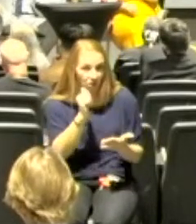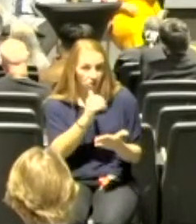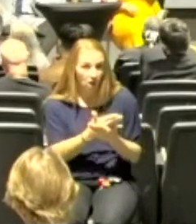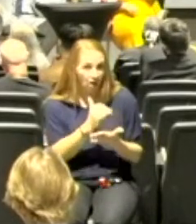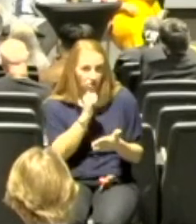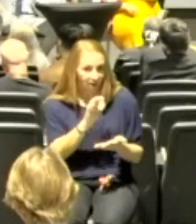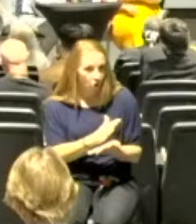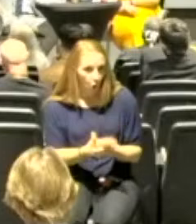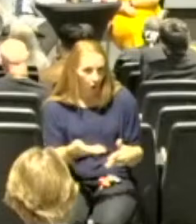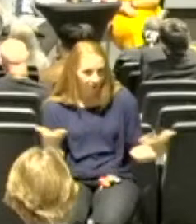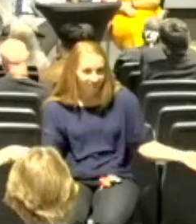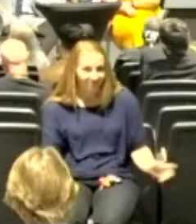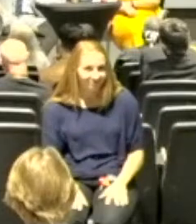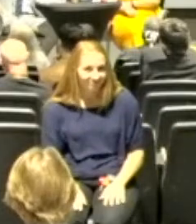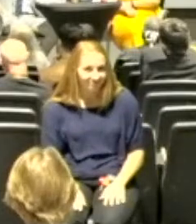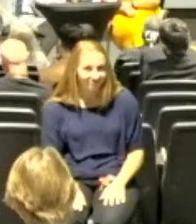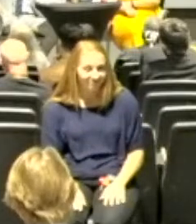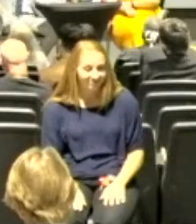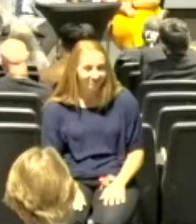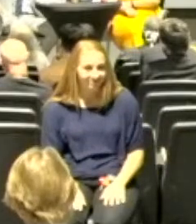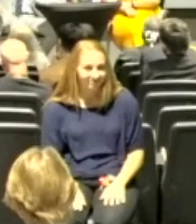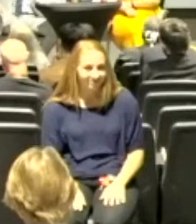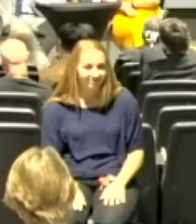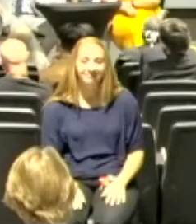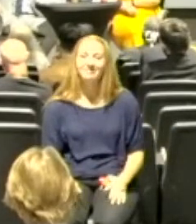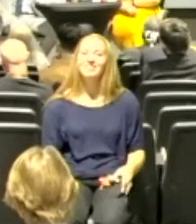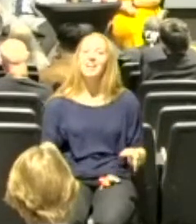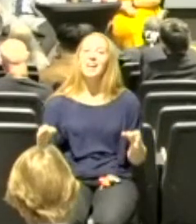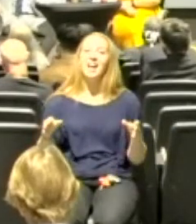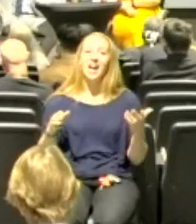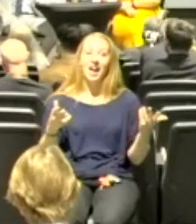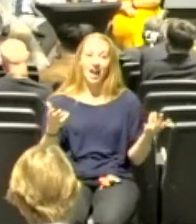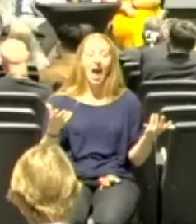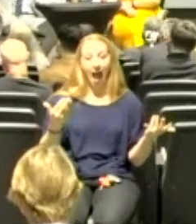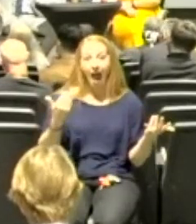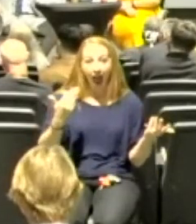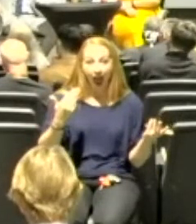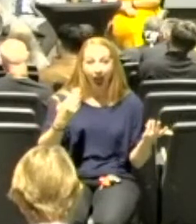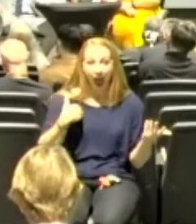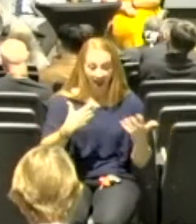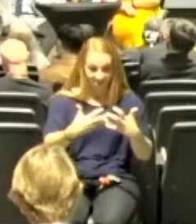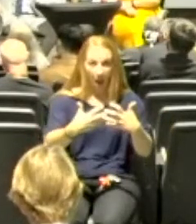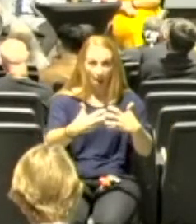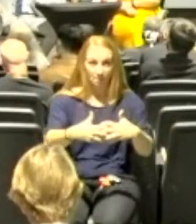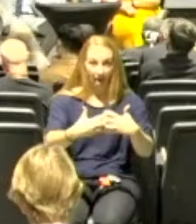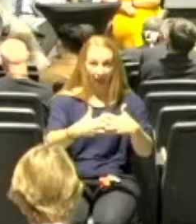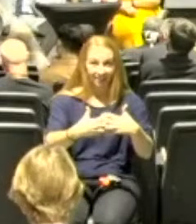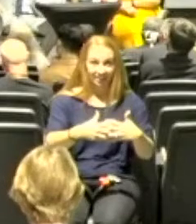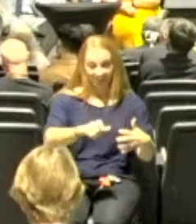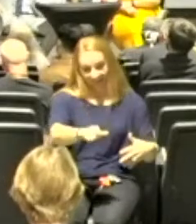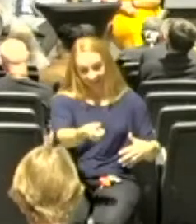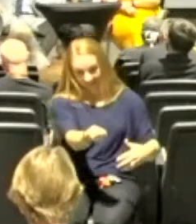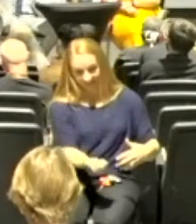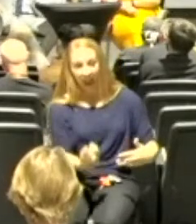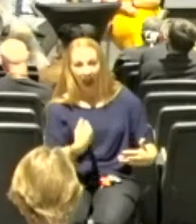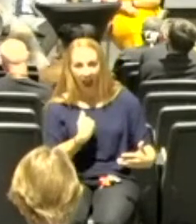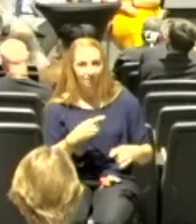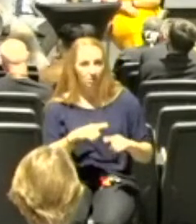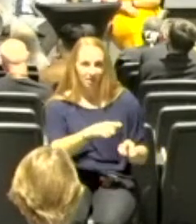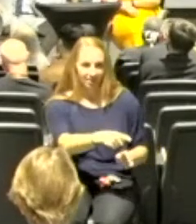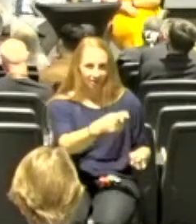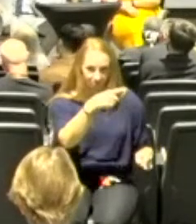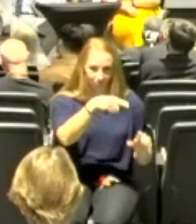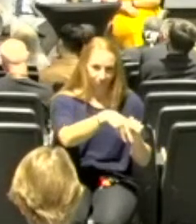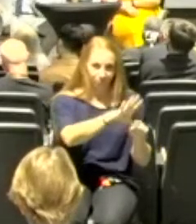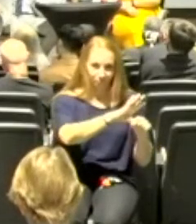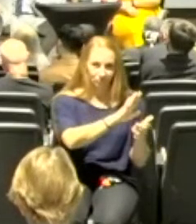cook, okay? Beautiful housing, stainless steel appliances, but the son or daughter does not cook. Now we can answer to that question,